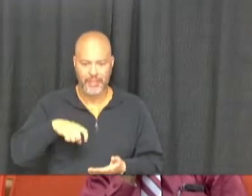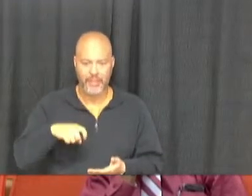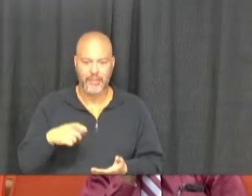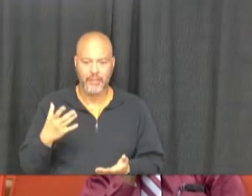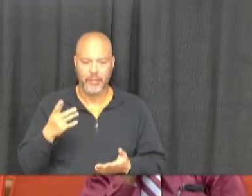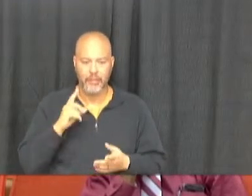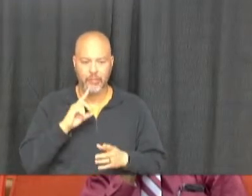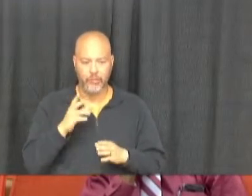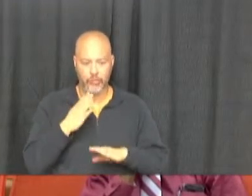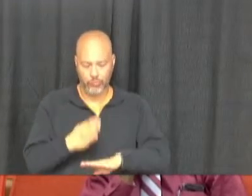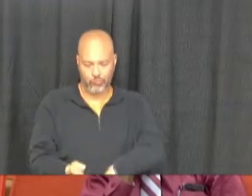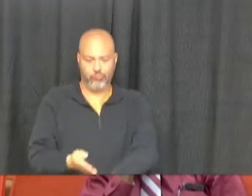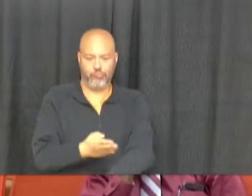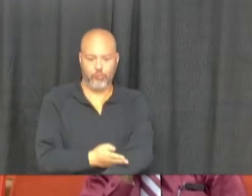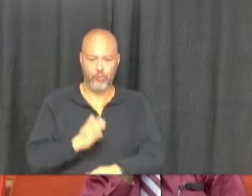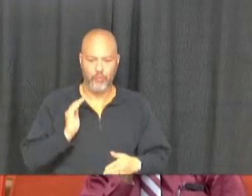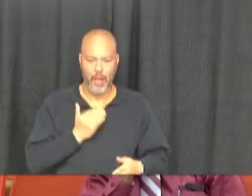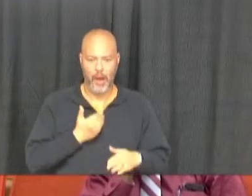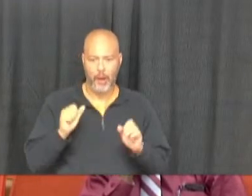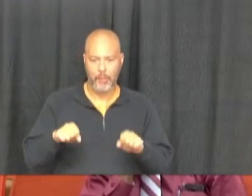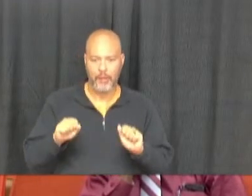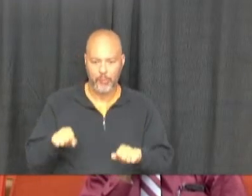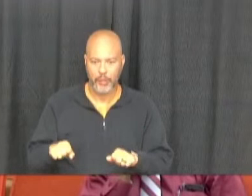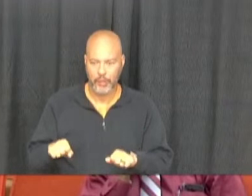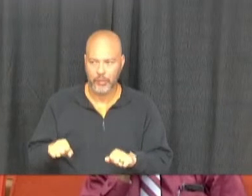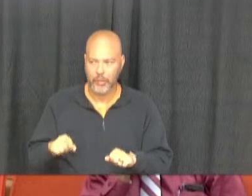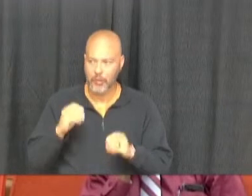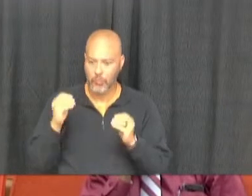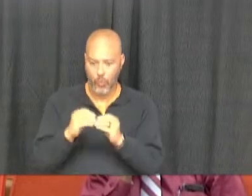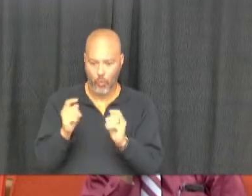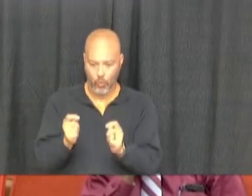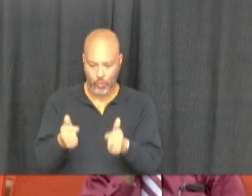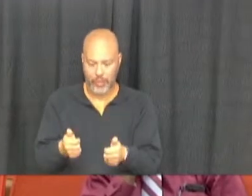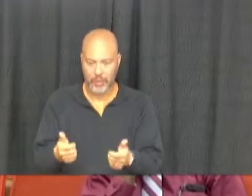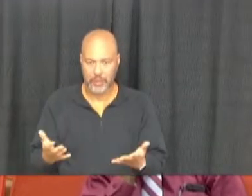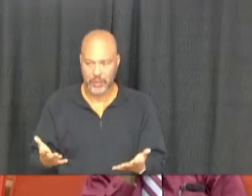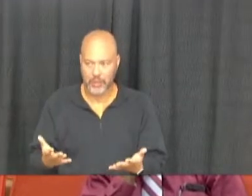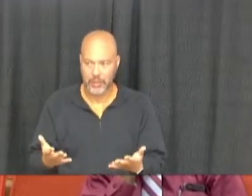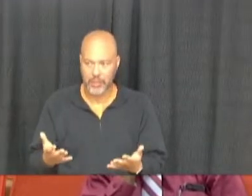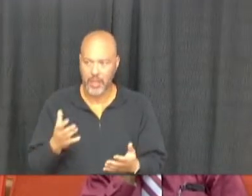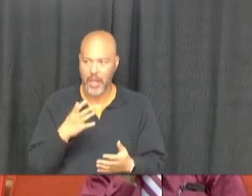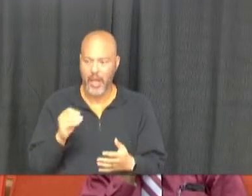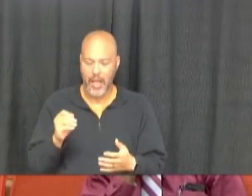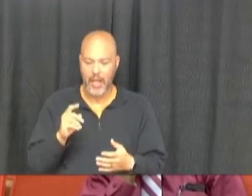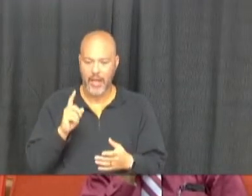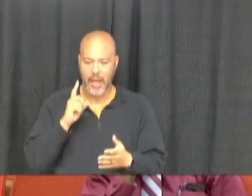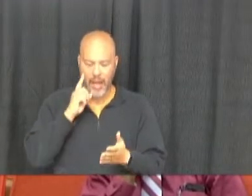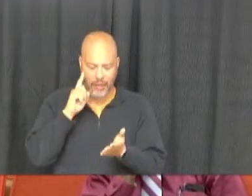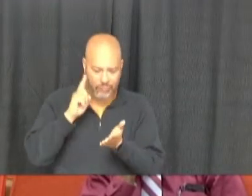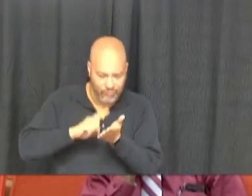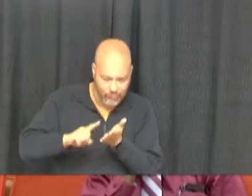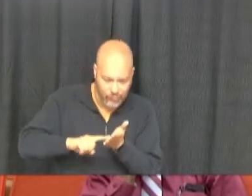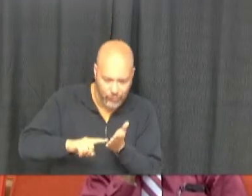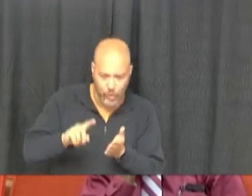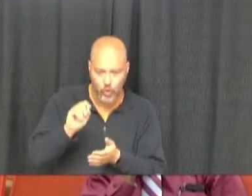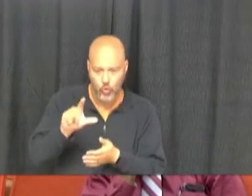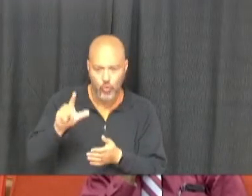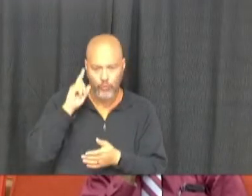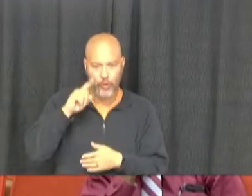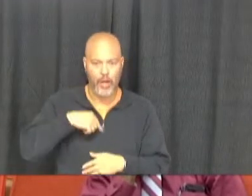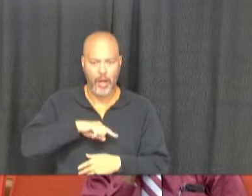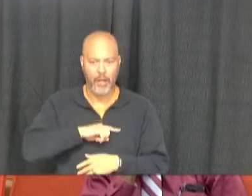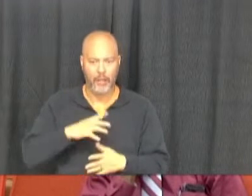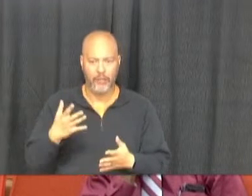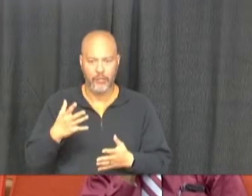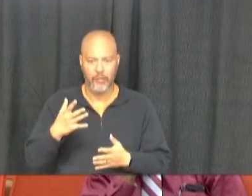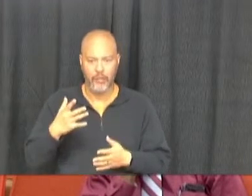to enhance our capabilities more rapidly. And it's an investigative tool for us. So investigative is